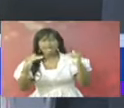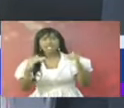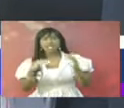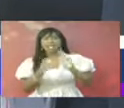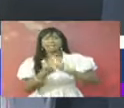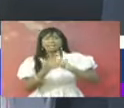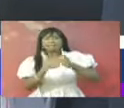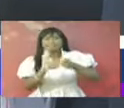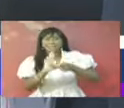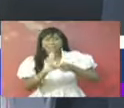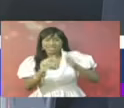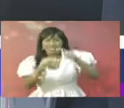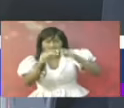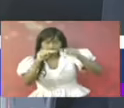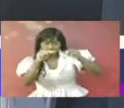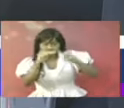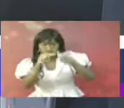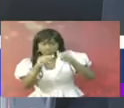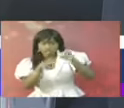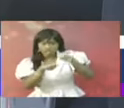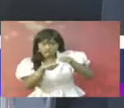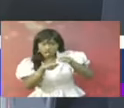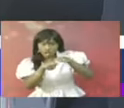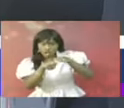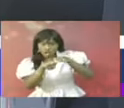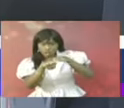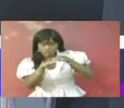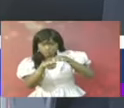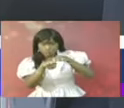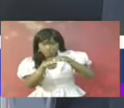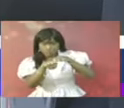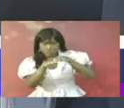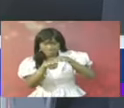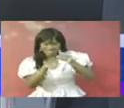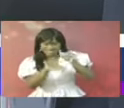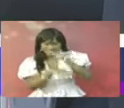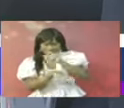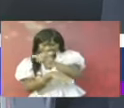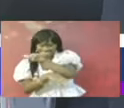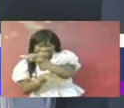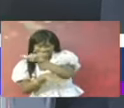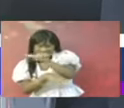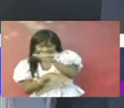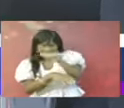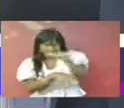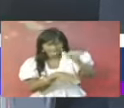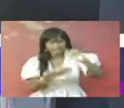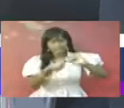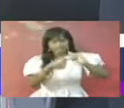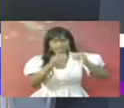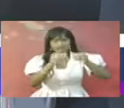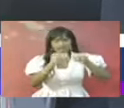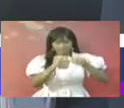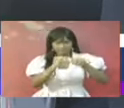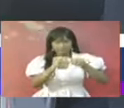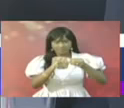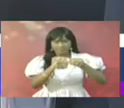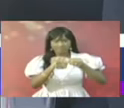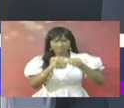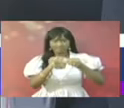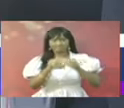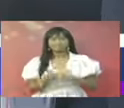slowed. So the decrease has slowed and we're seeing relatively similar numbers of cases over a protracted period of